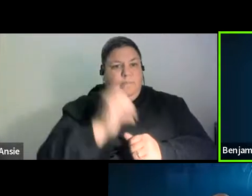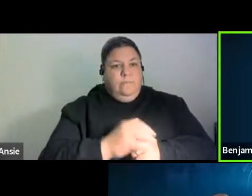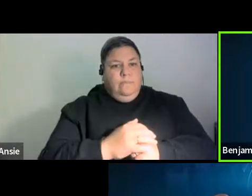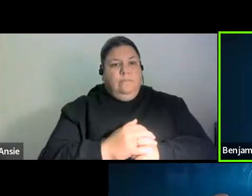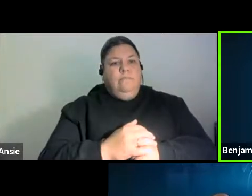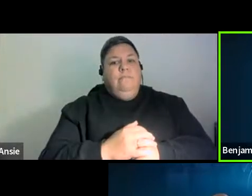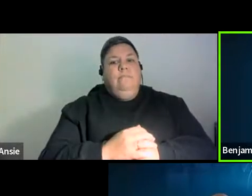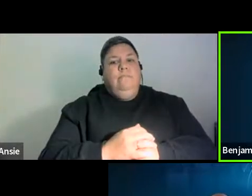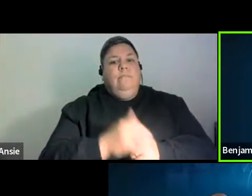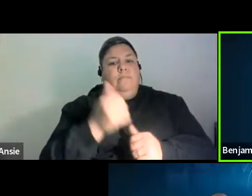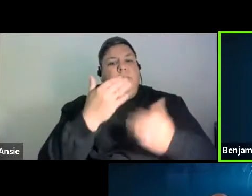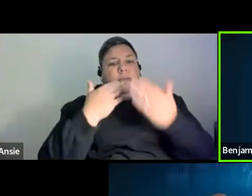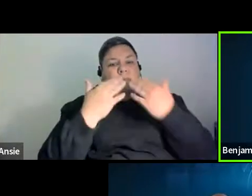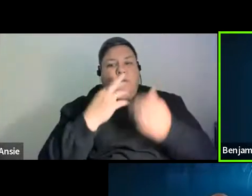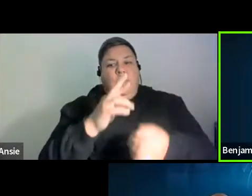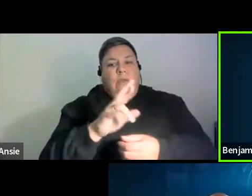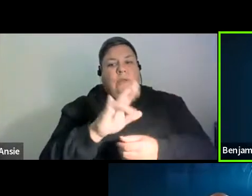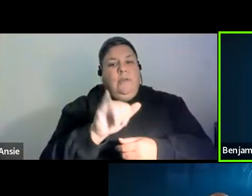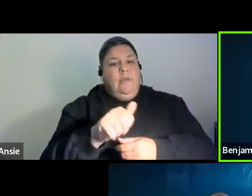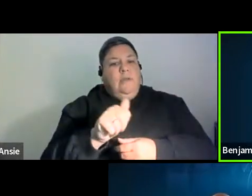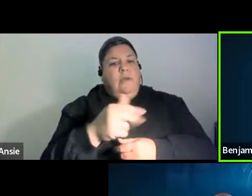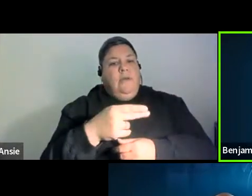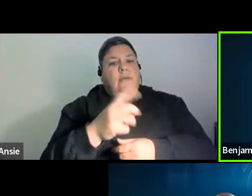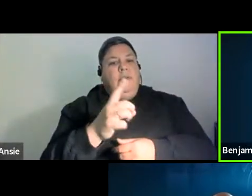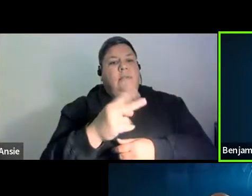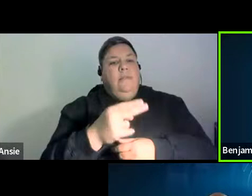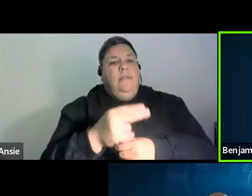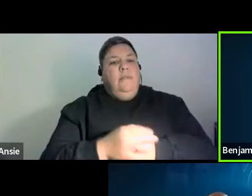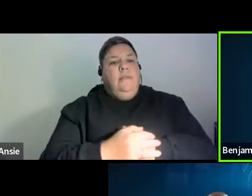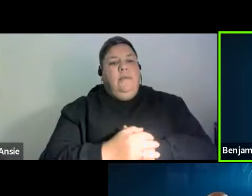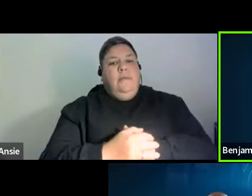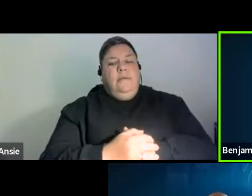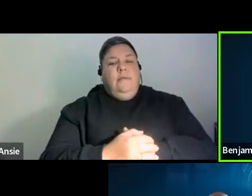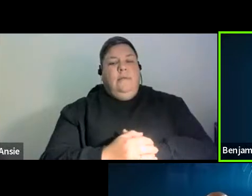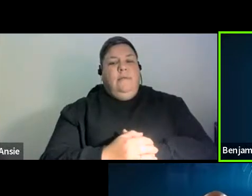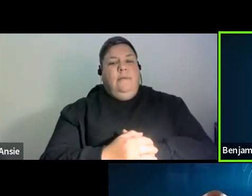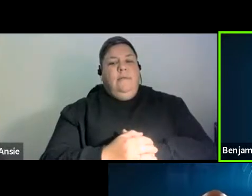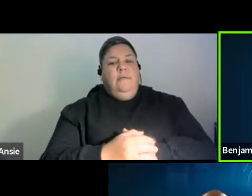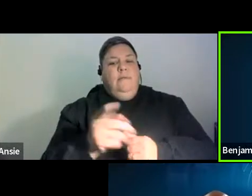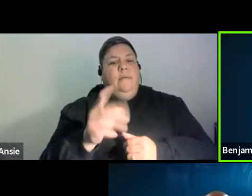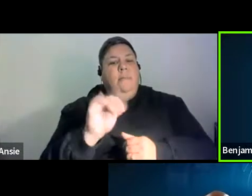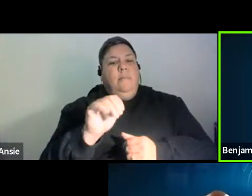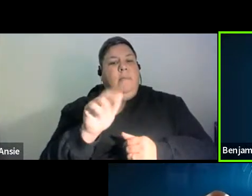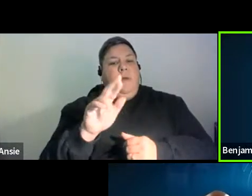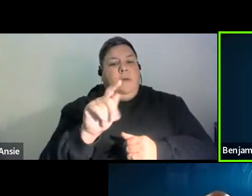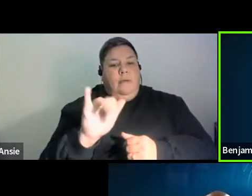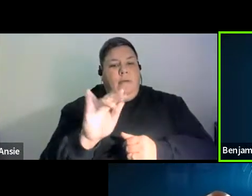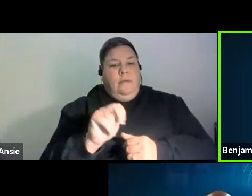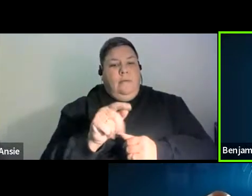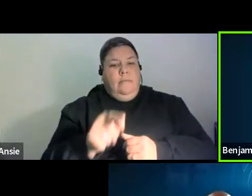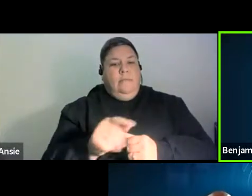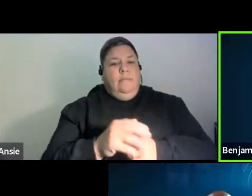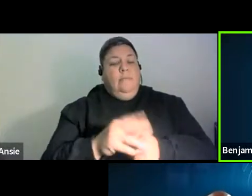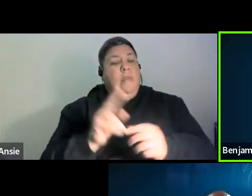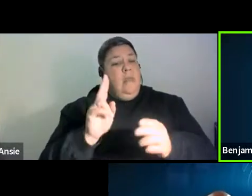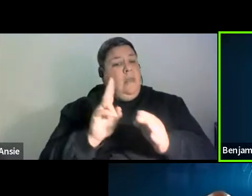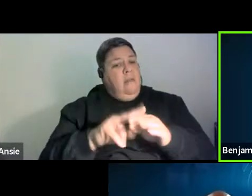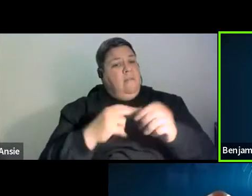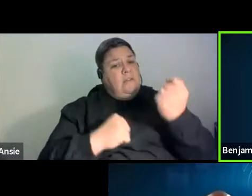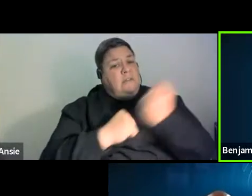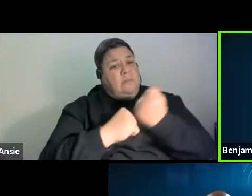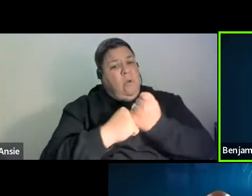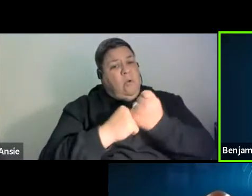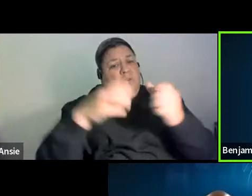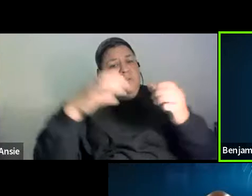much, Riyadh. The next question is for Martin. It says supporting documents submitted to SARS